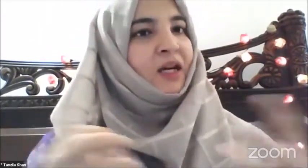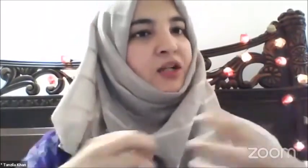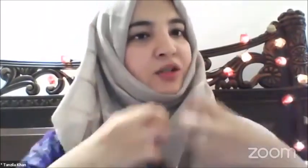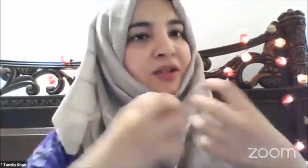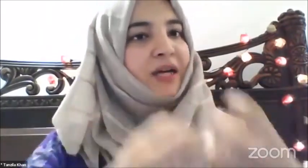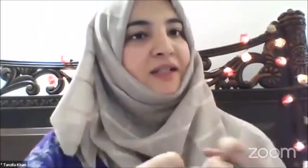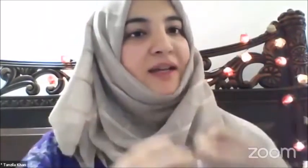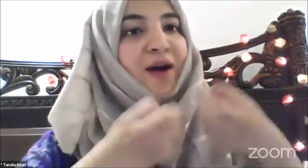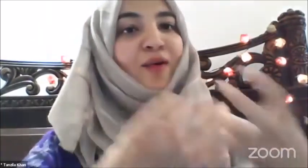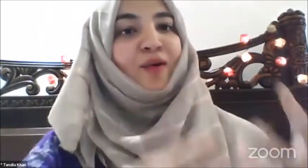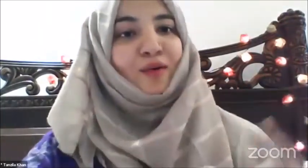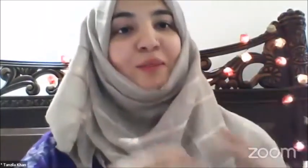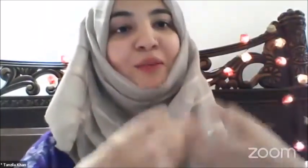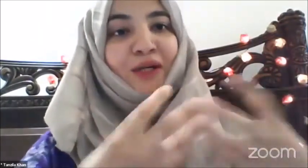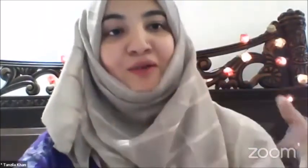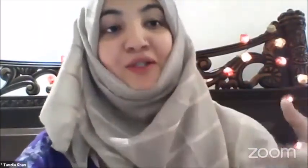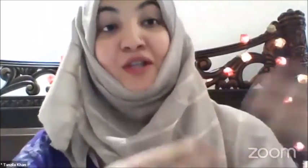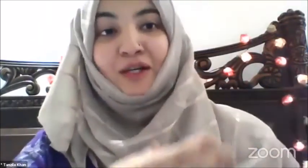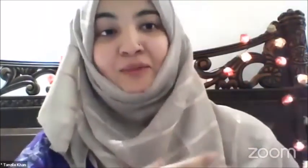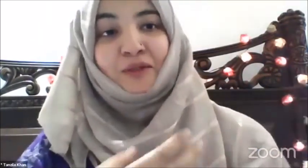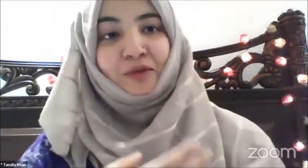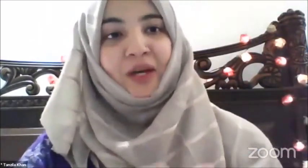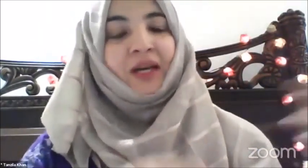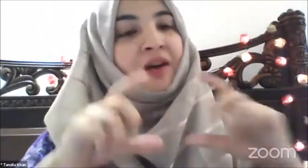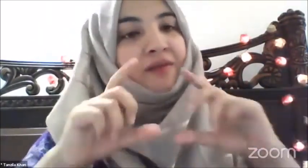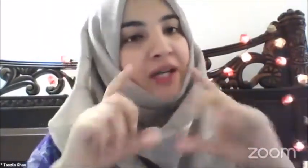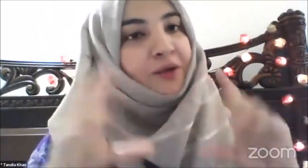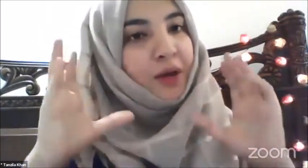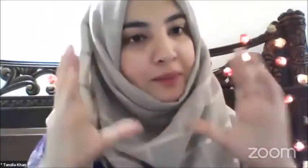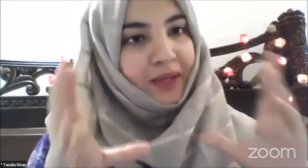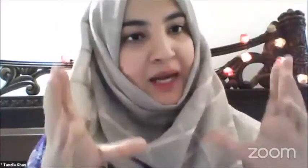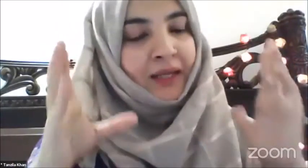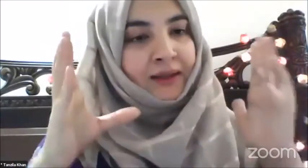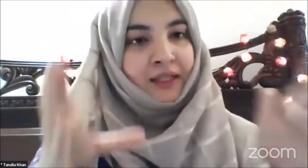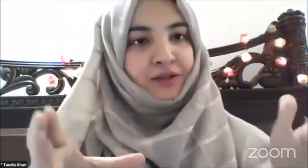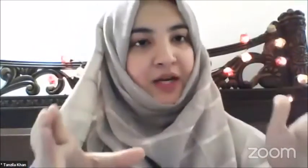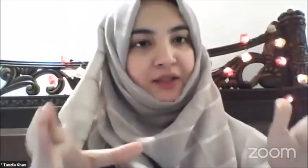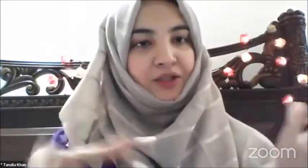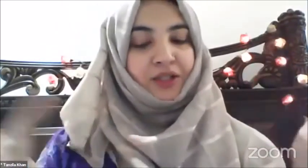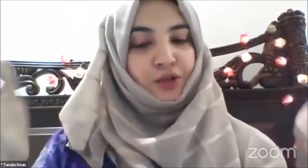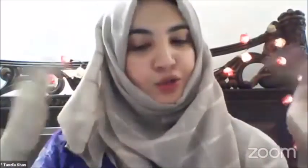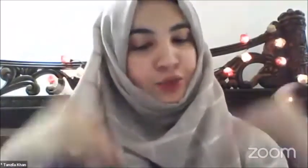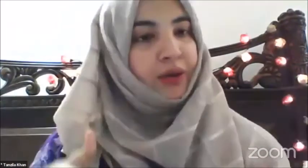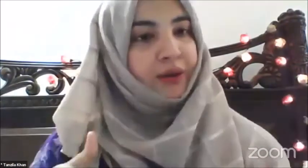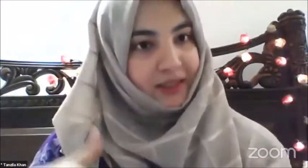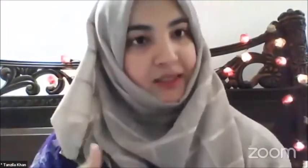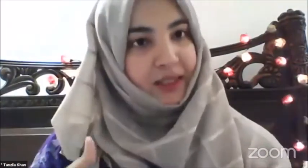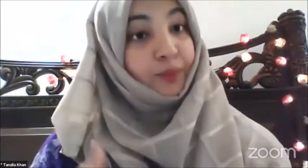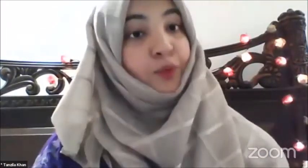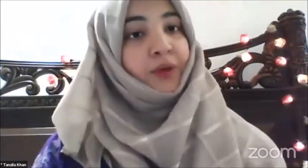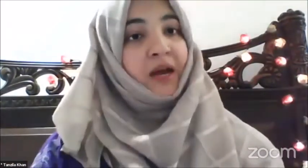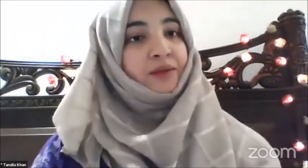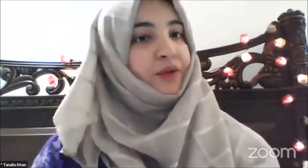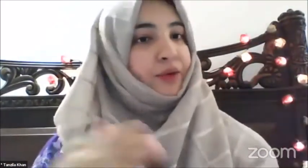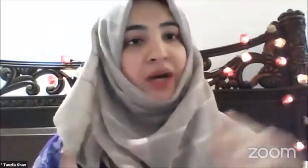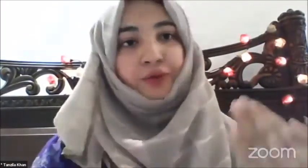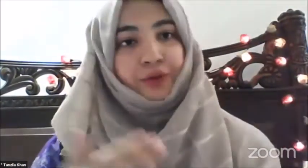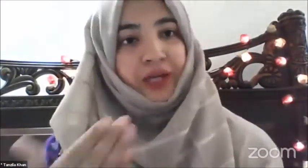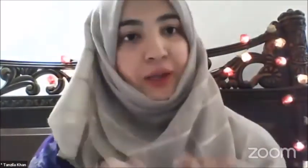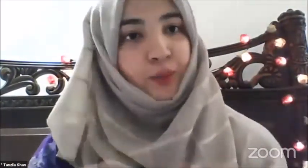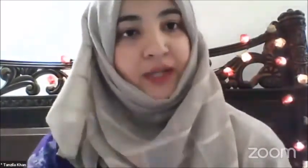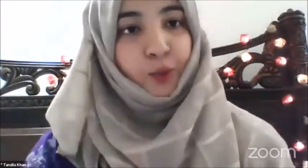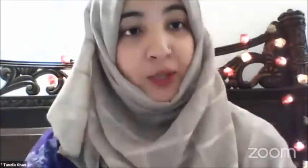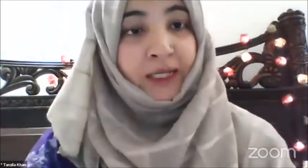idea. So, you know, that's how a particular startup is growing. We need to apply these strategies to our existing programs. We don't